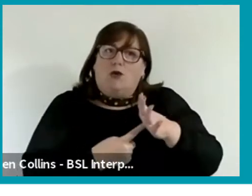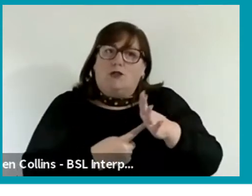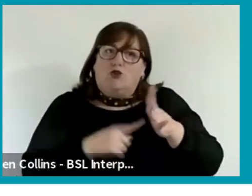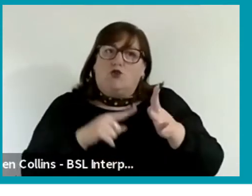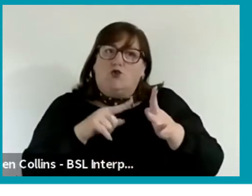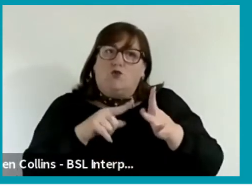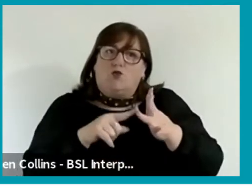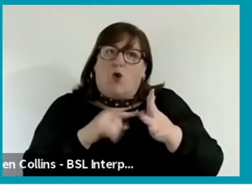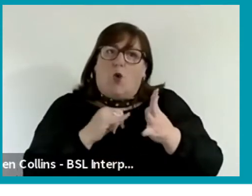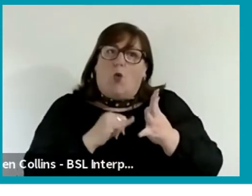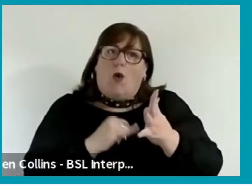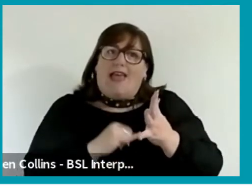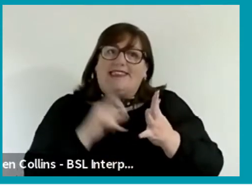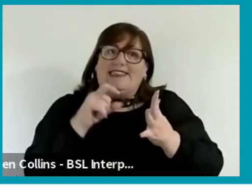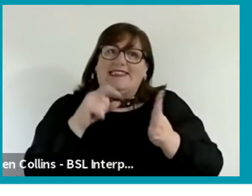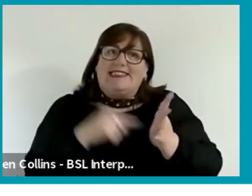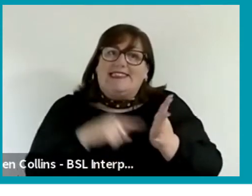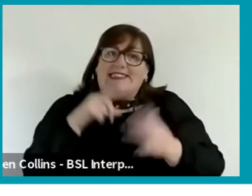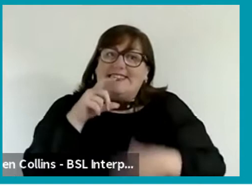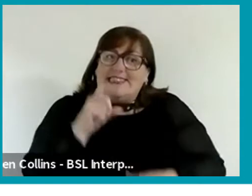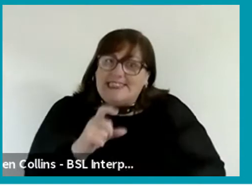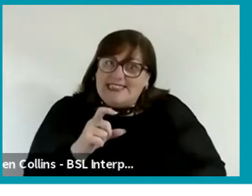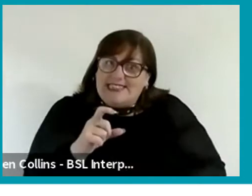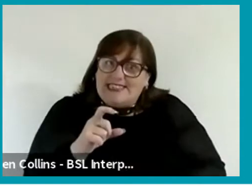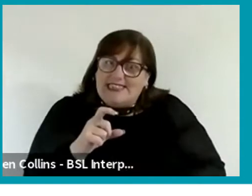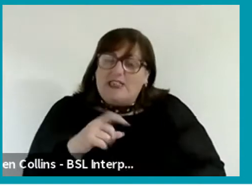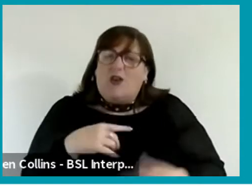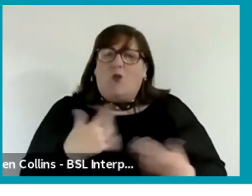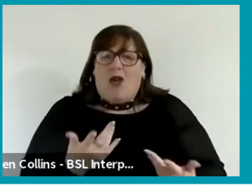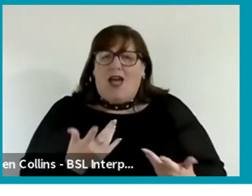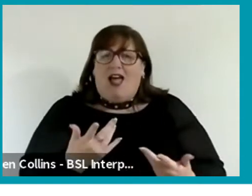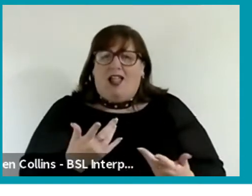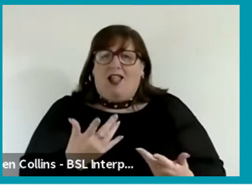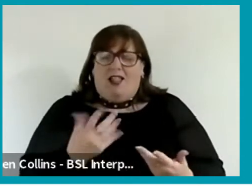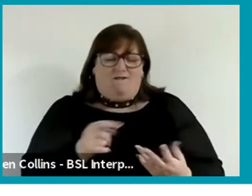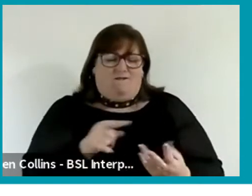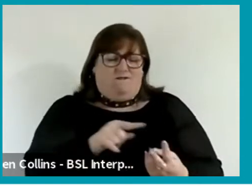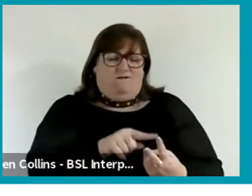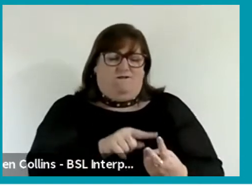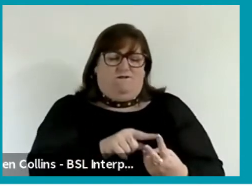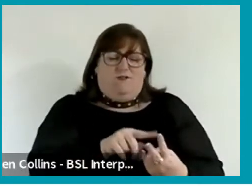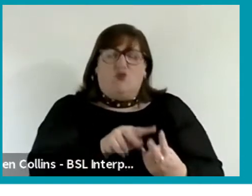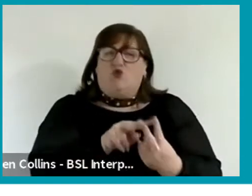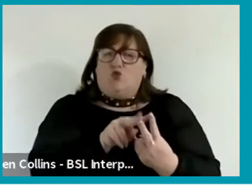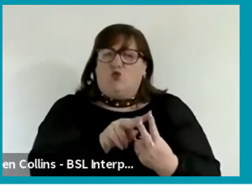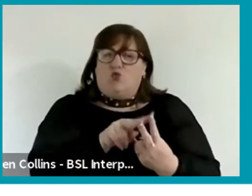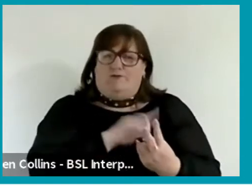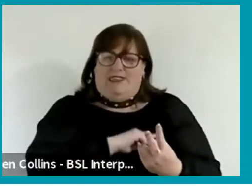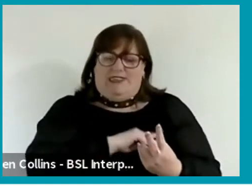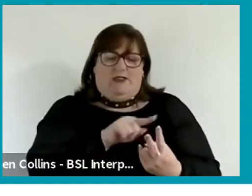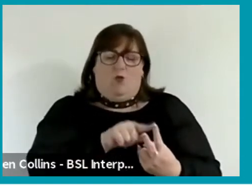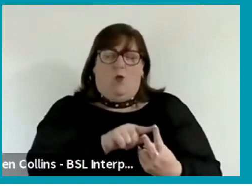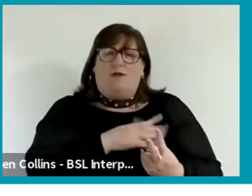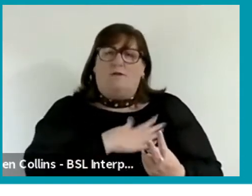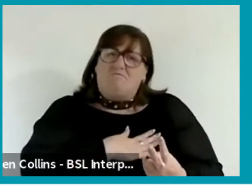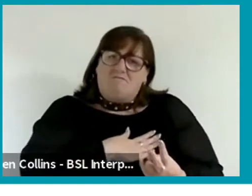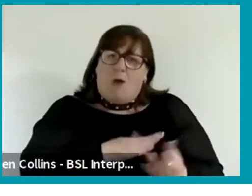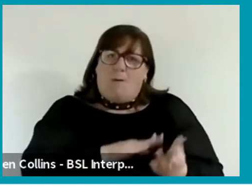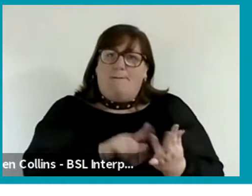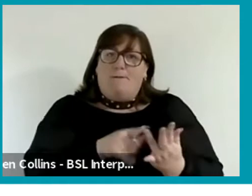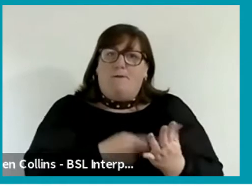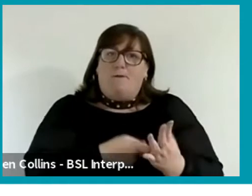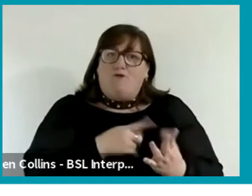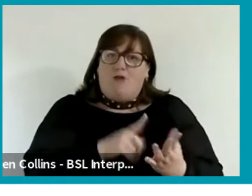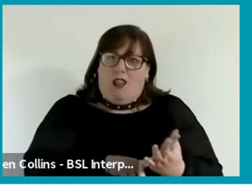Well, it's as much a moral imperative as it is a business imperative for us, really. Here at